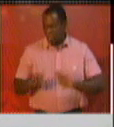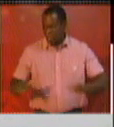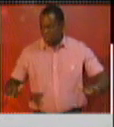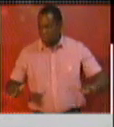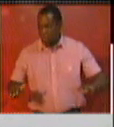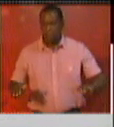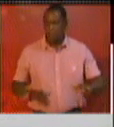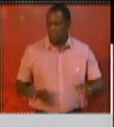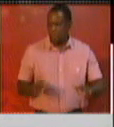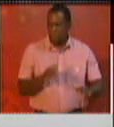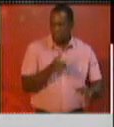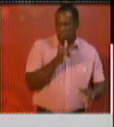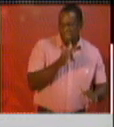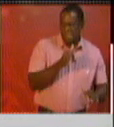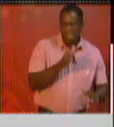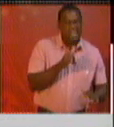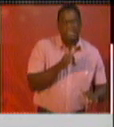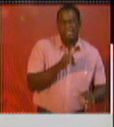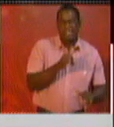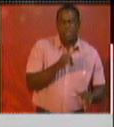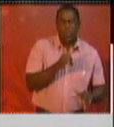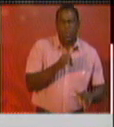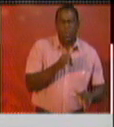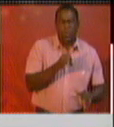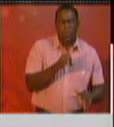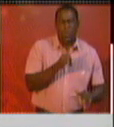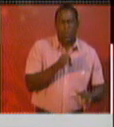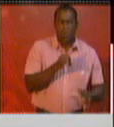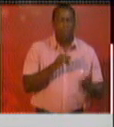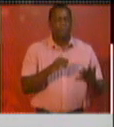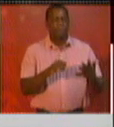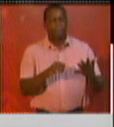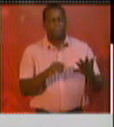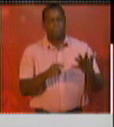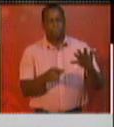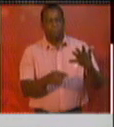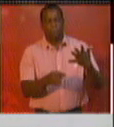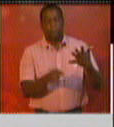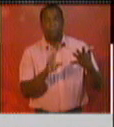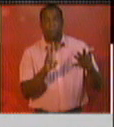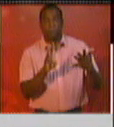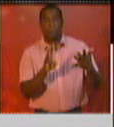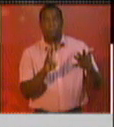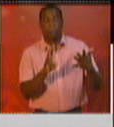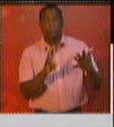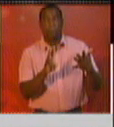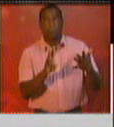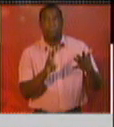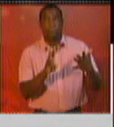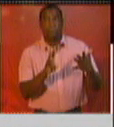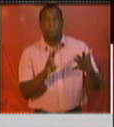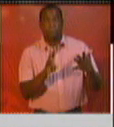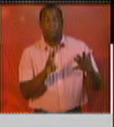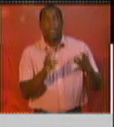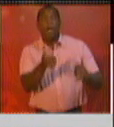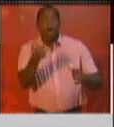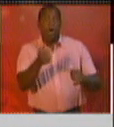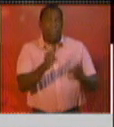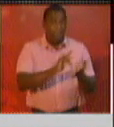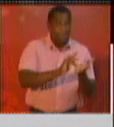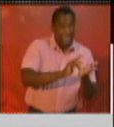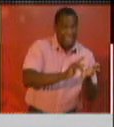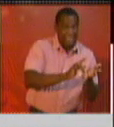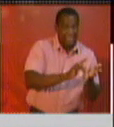of liquors or mixing alcohol consumption with the use of other drugs or with the consumption of other